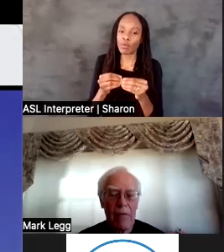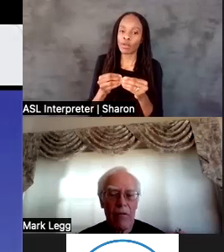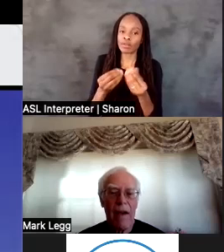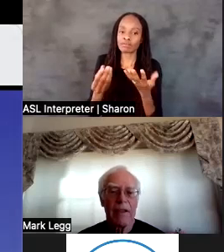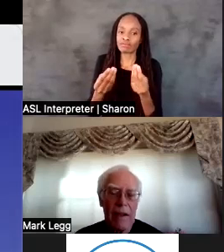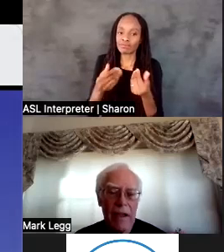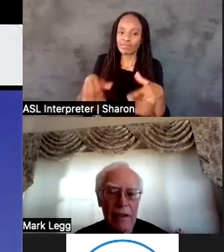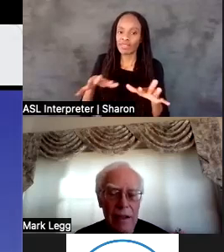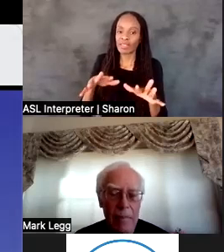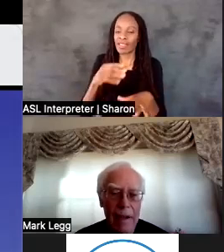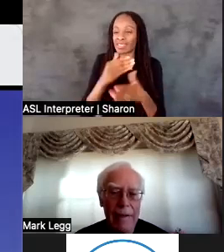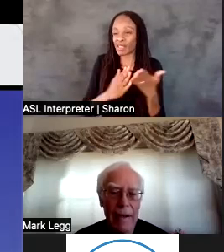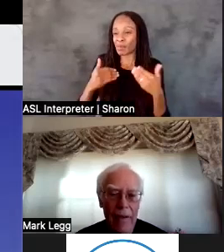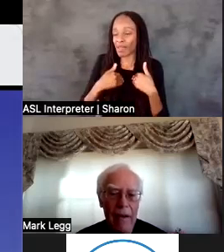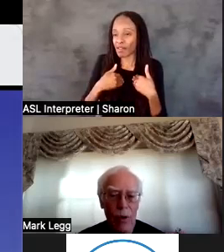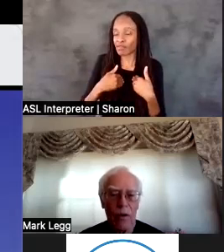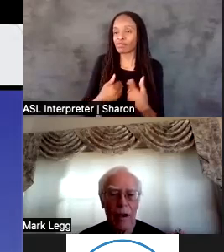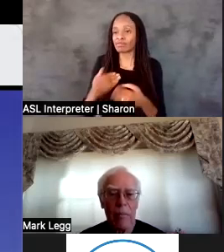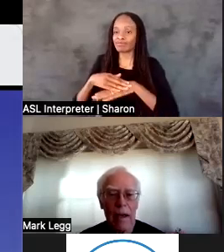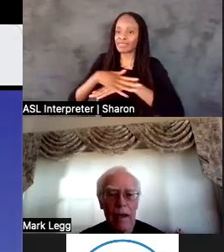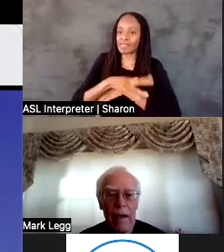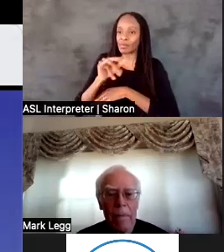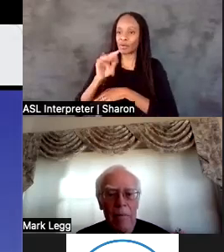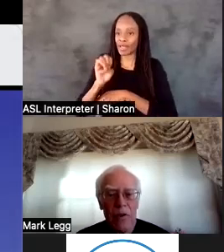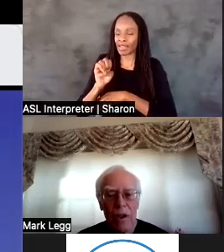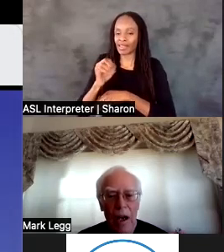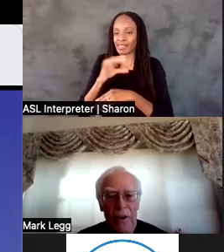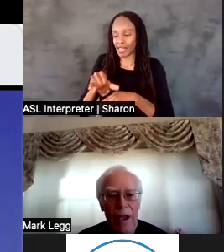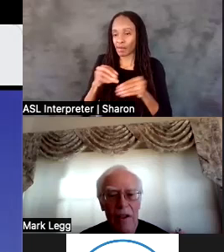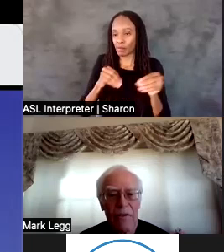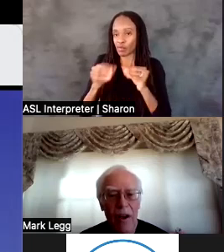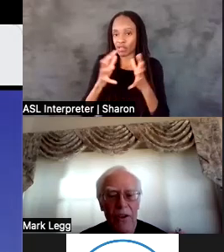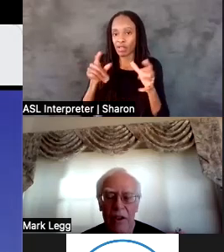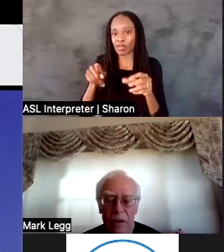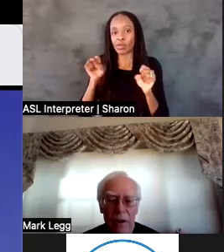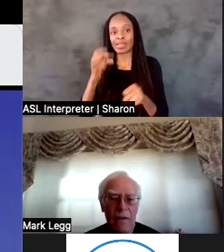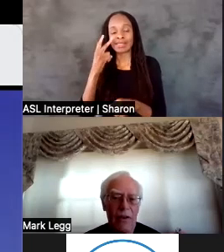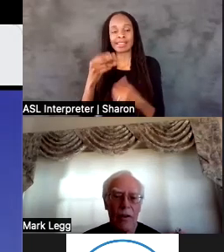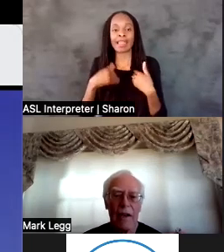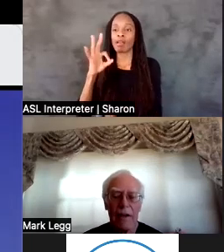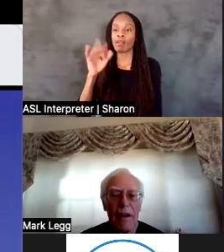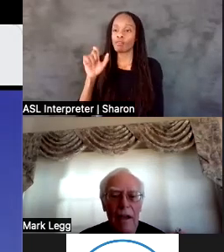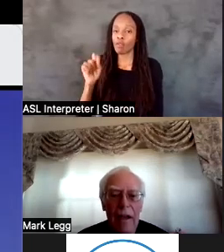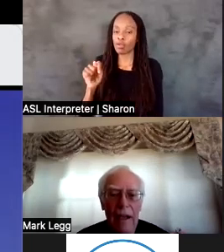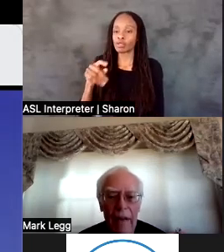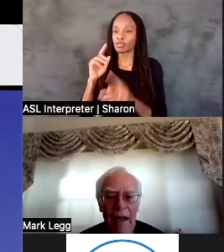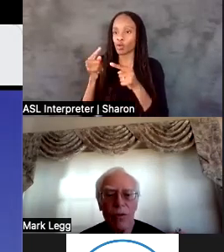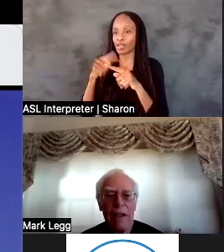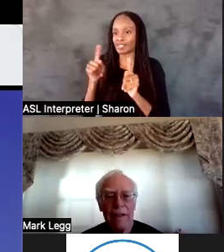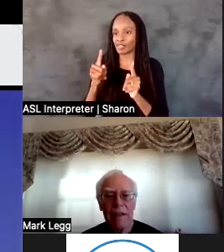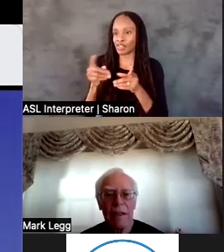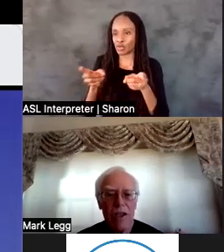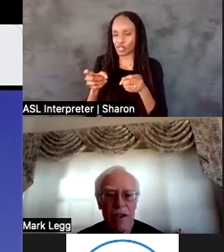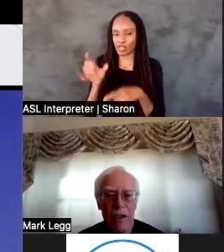and some of them have significant slip rates, and they've moved quite a bit. But you can also see there's faults that sort of go different directions. And that's